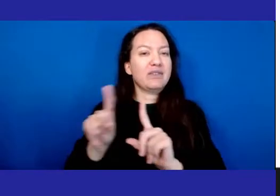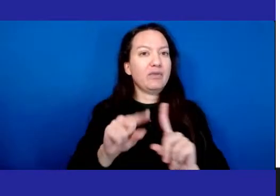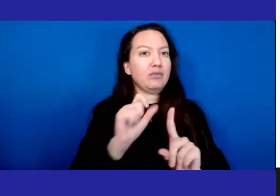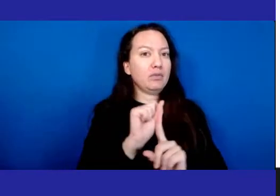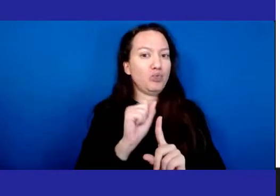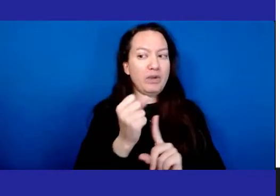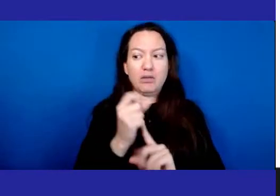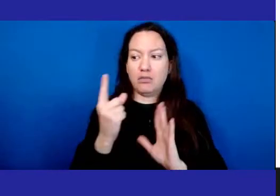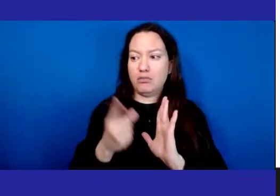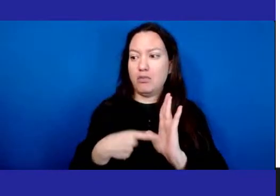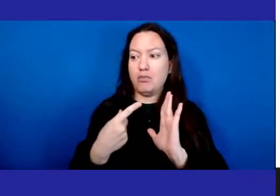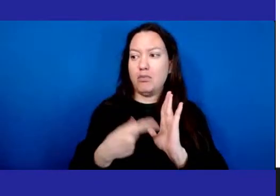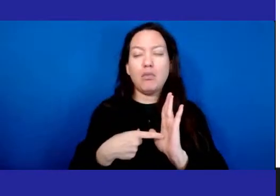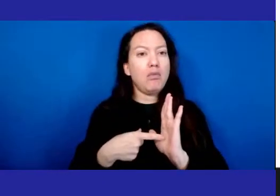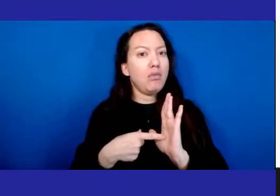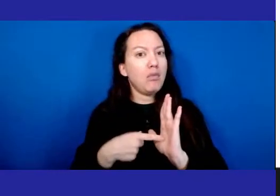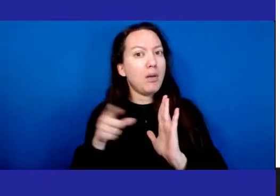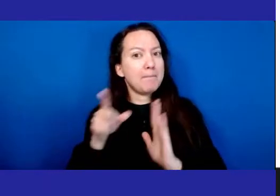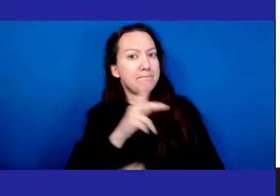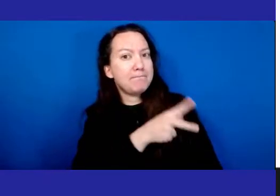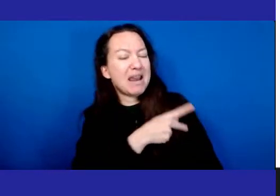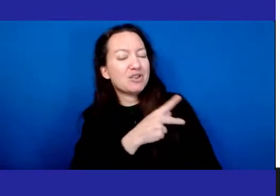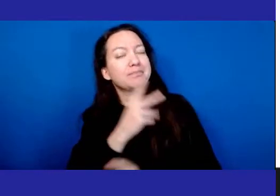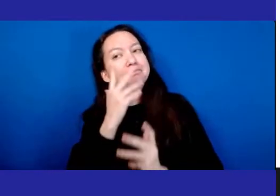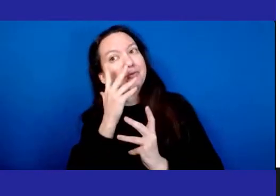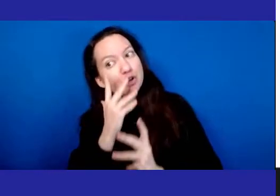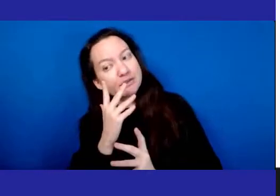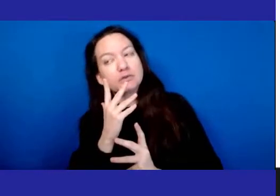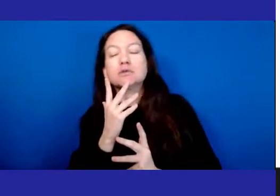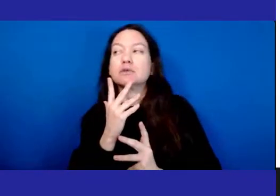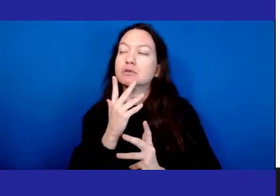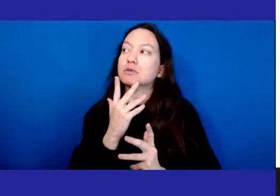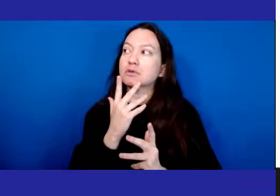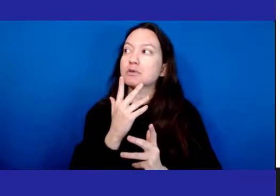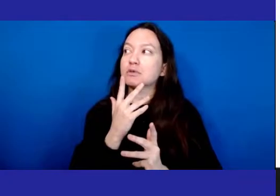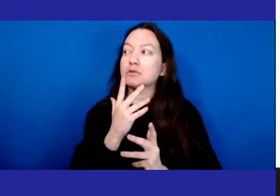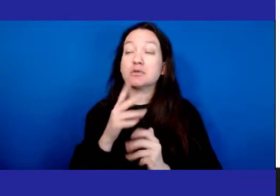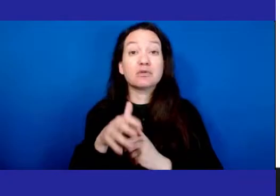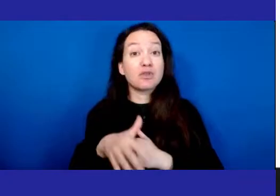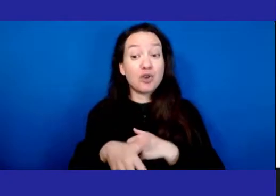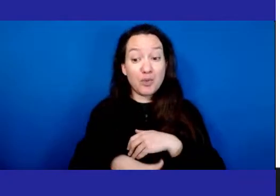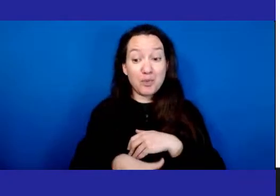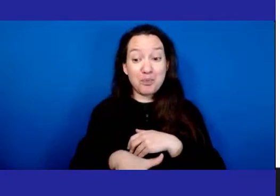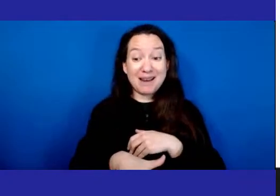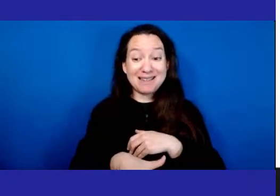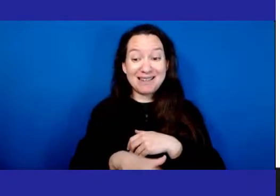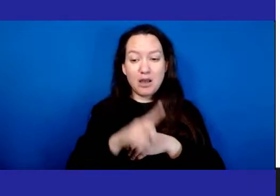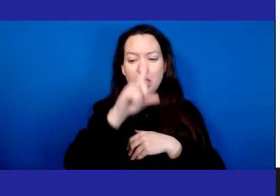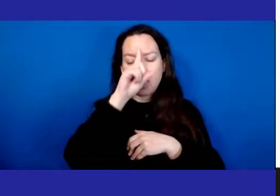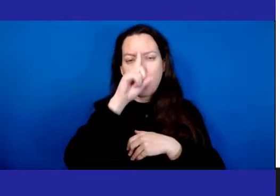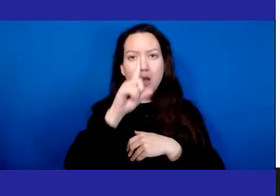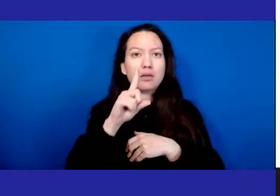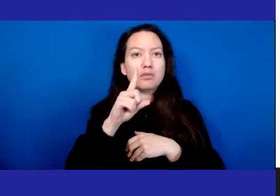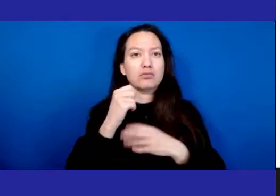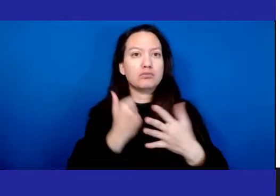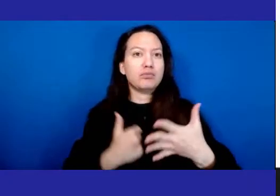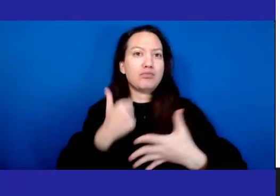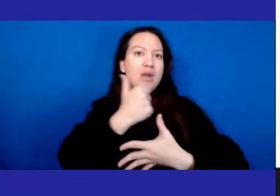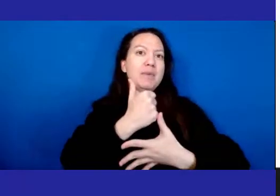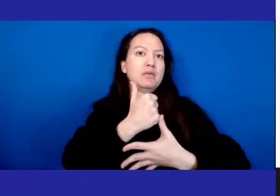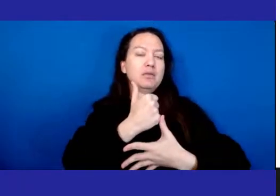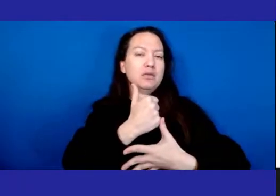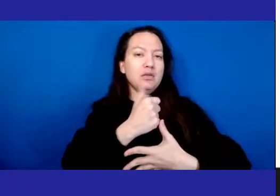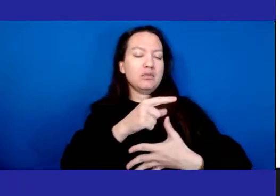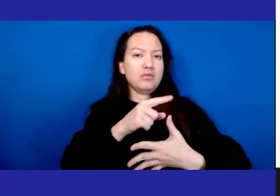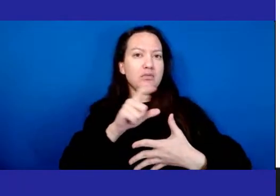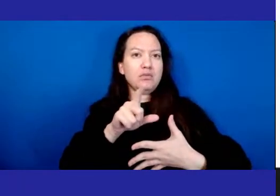sometimes the patient, unfortunately, their pregnancy is not thought of as being primary and whatever else is